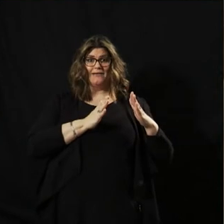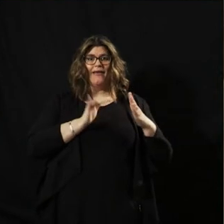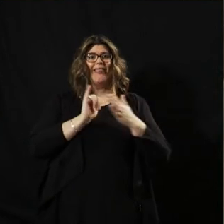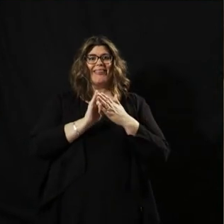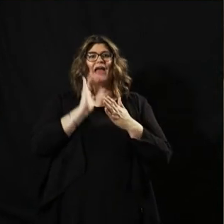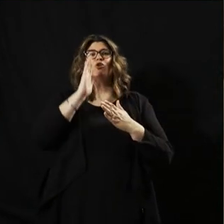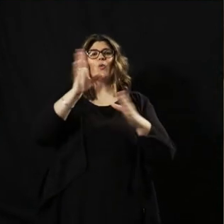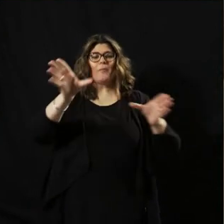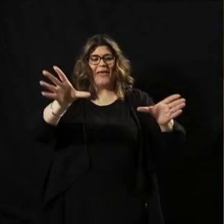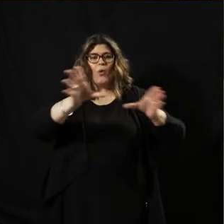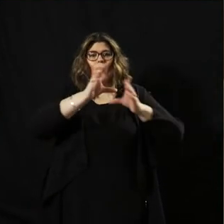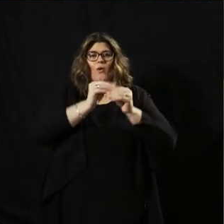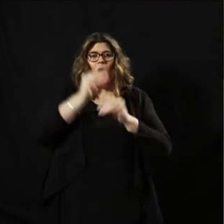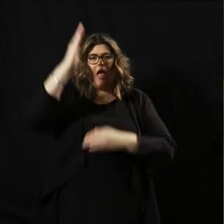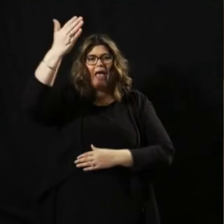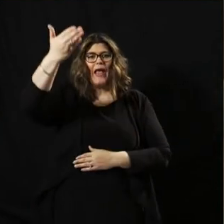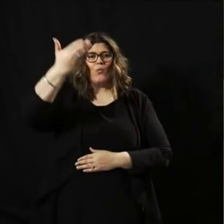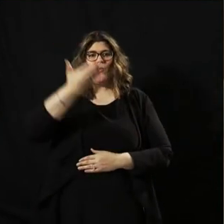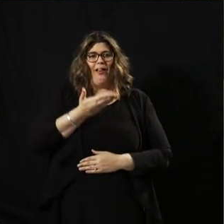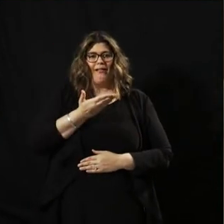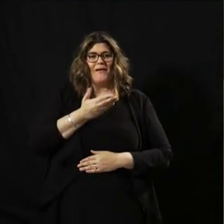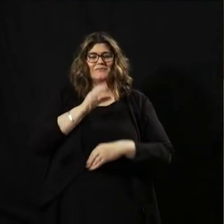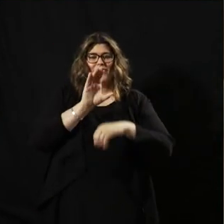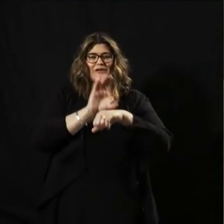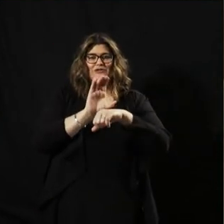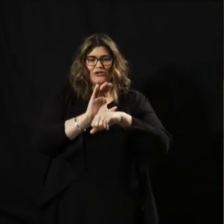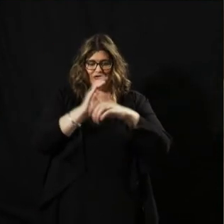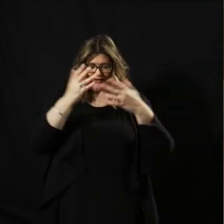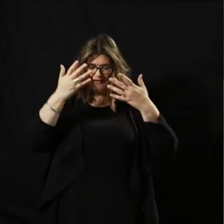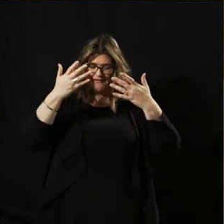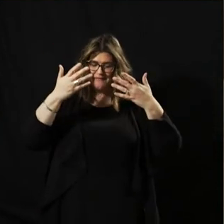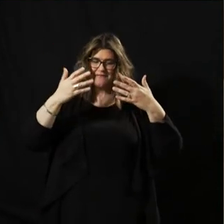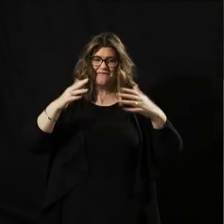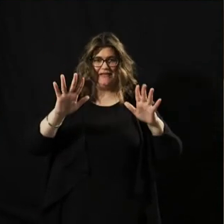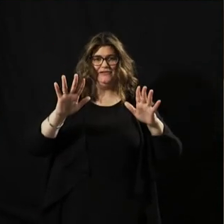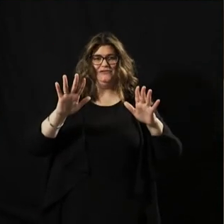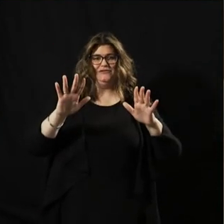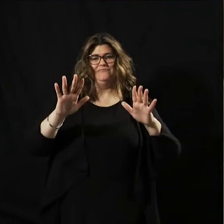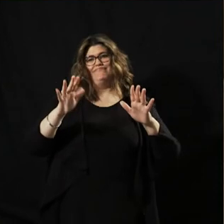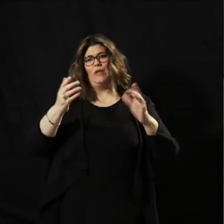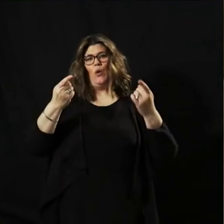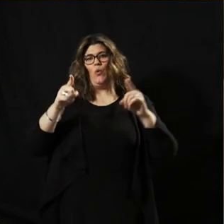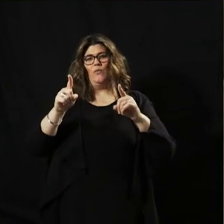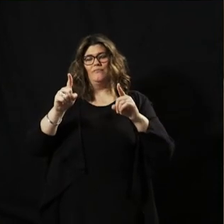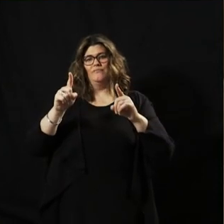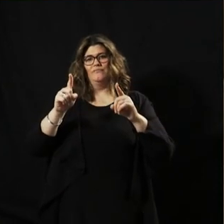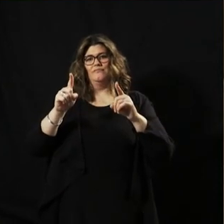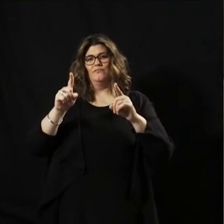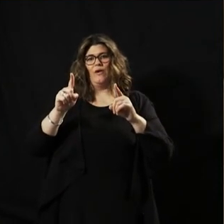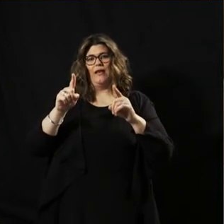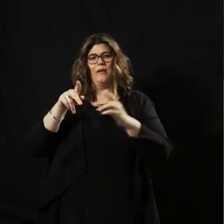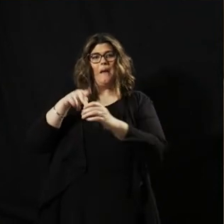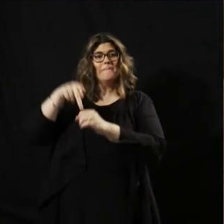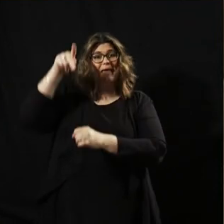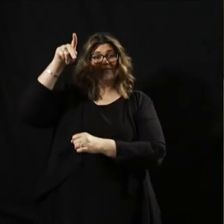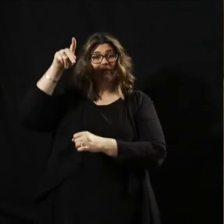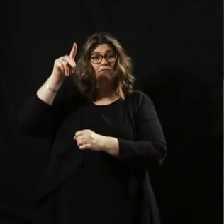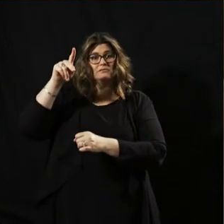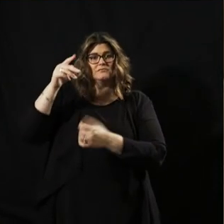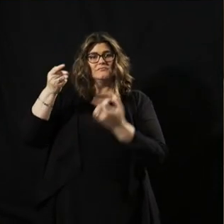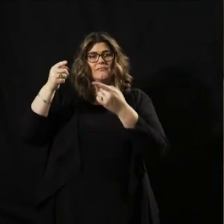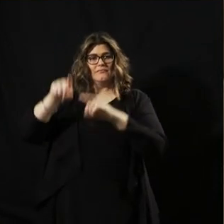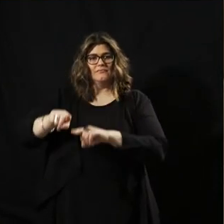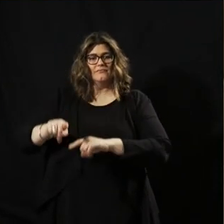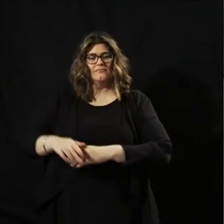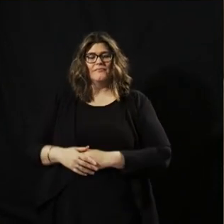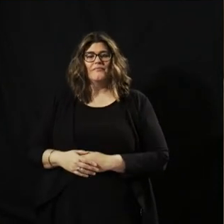be received into the church at an extended vigil of Pentecost, the birthday of the church.